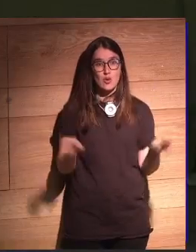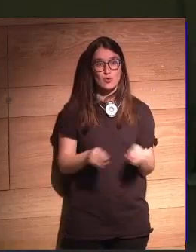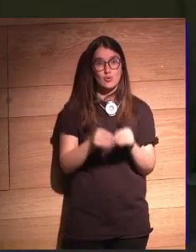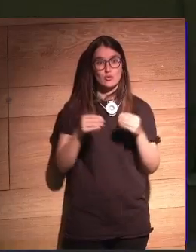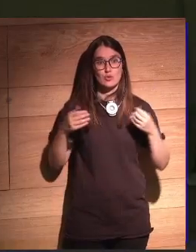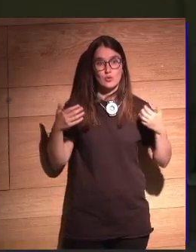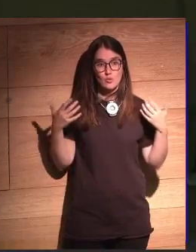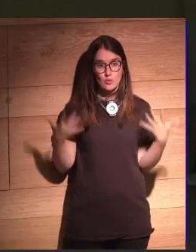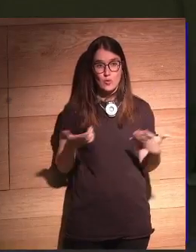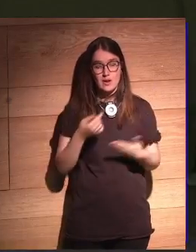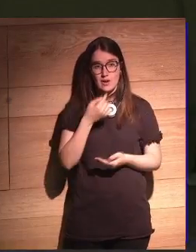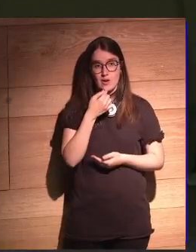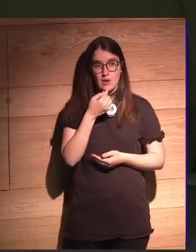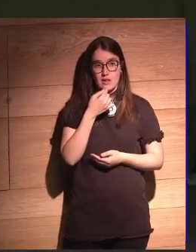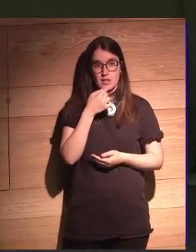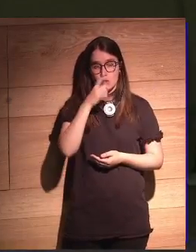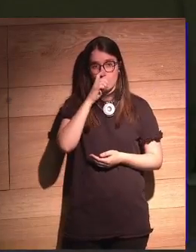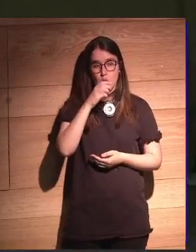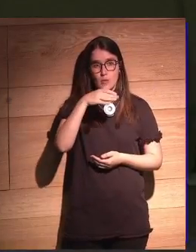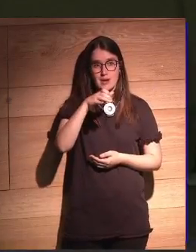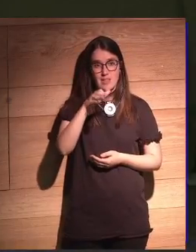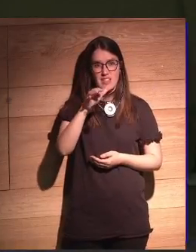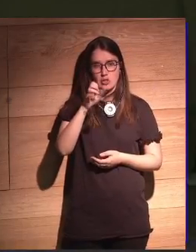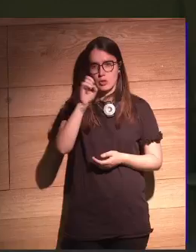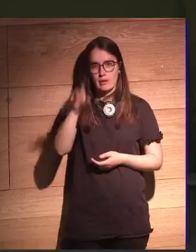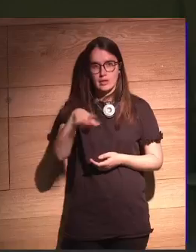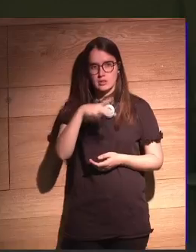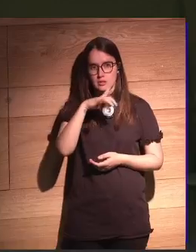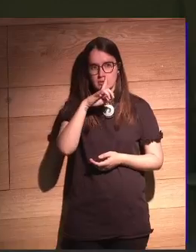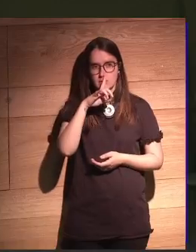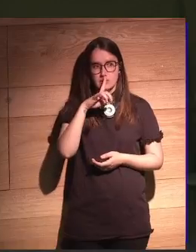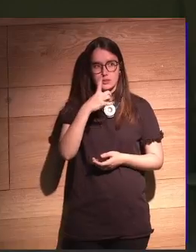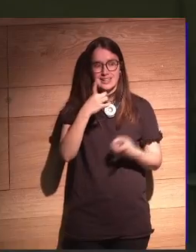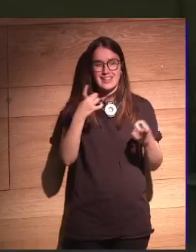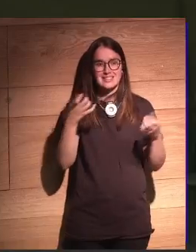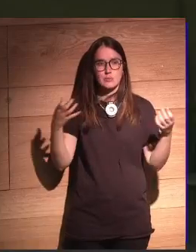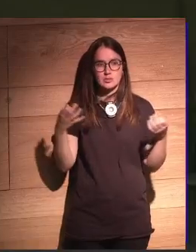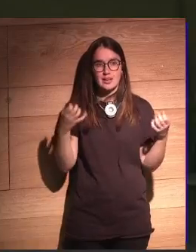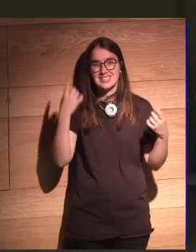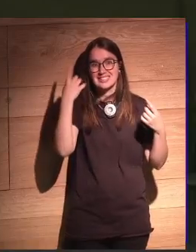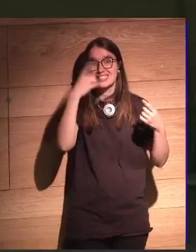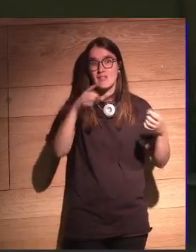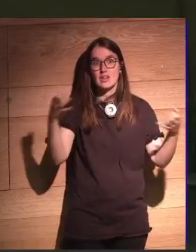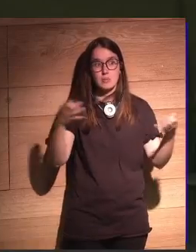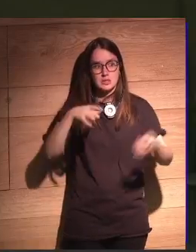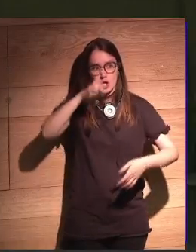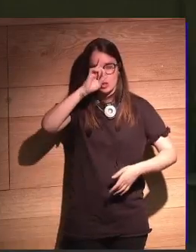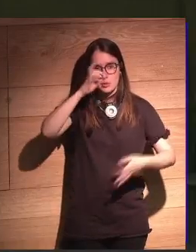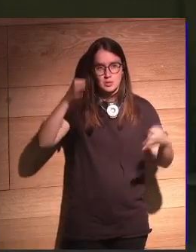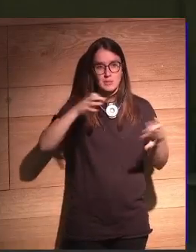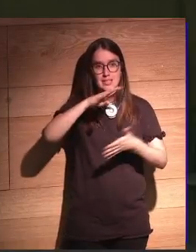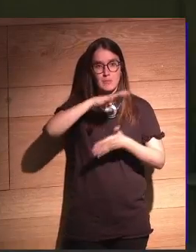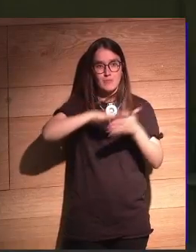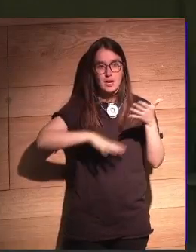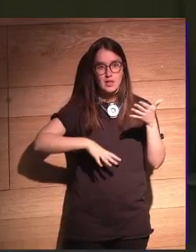my conclusion is that, I don't know if Mercedes or somebody else said it, but what we really need